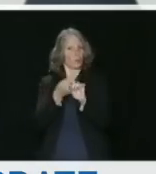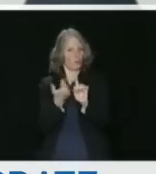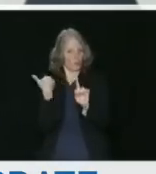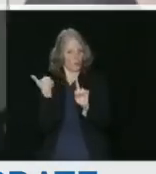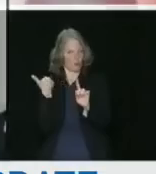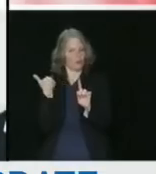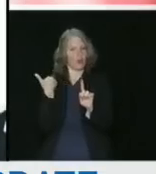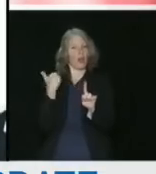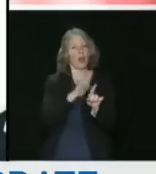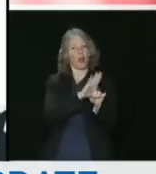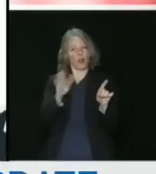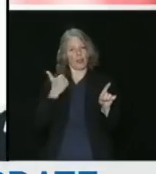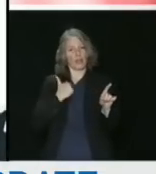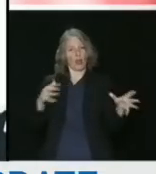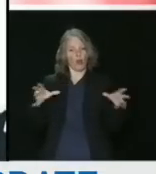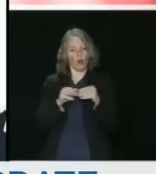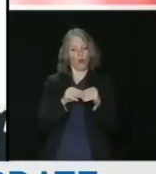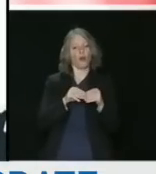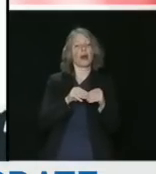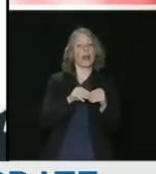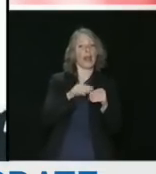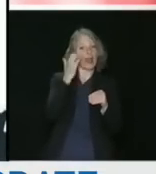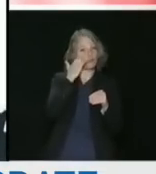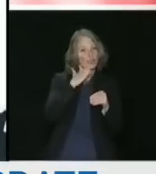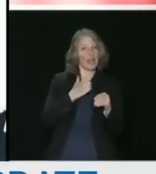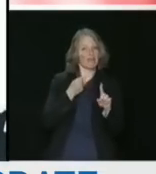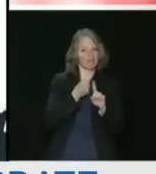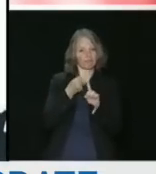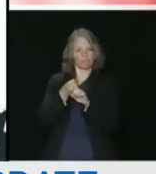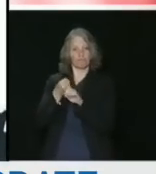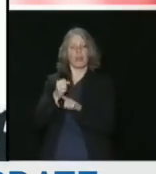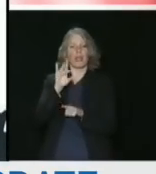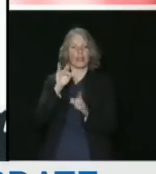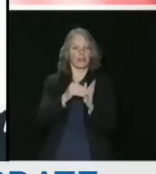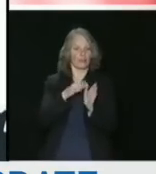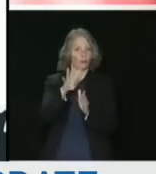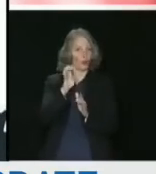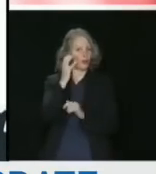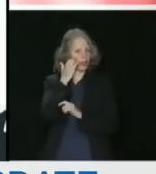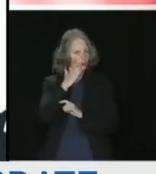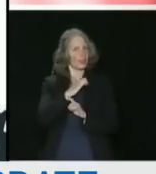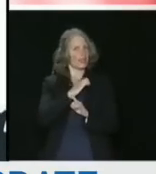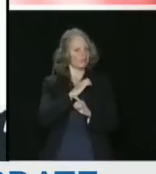more than 8,400 cases being reported daily over the past week.